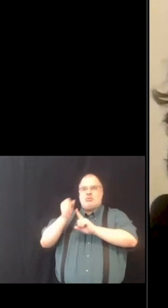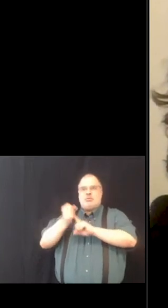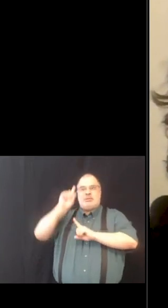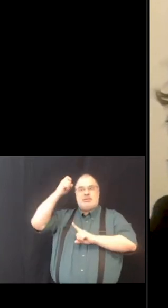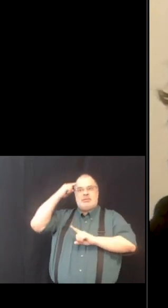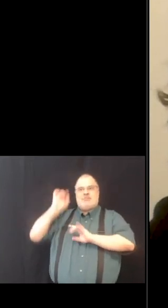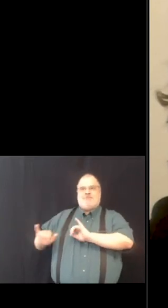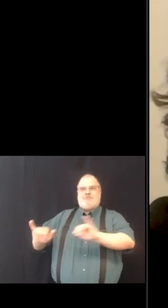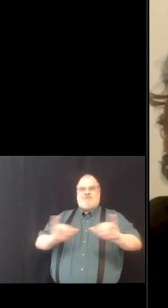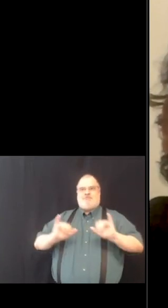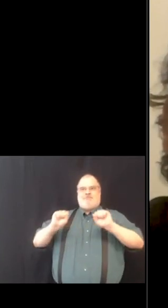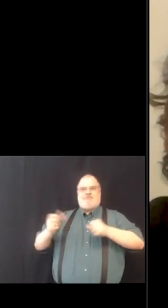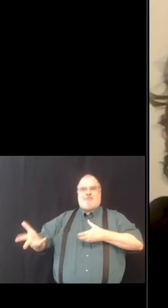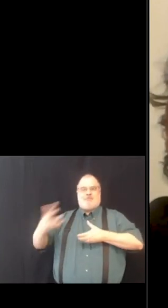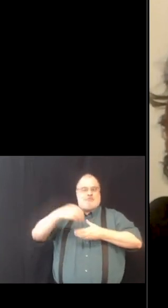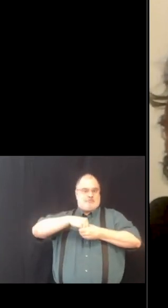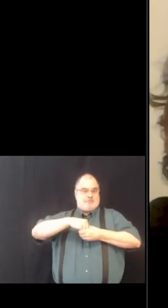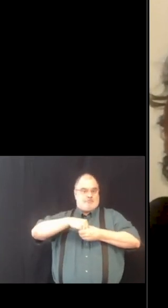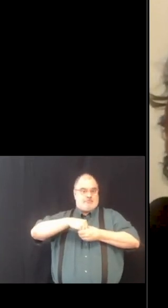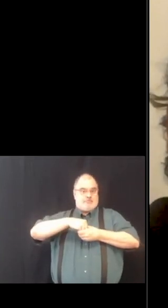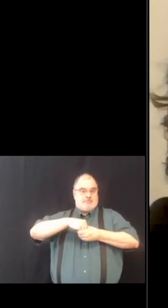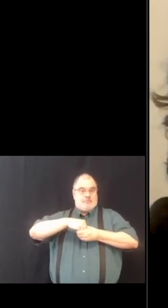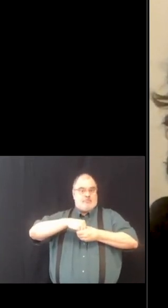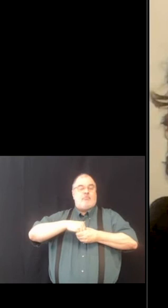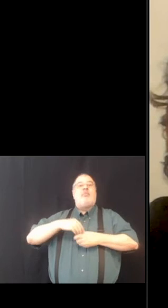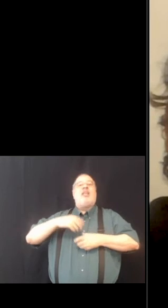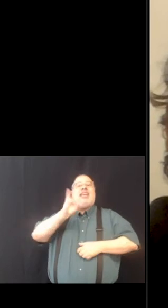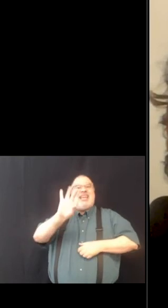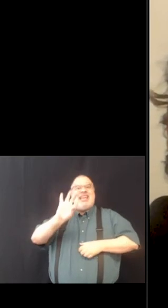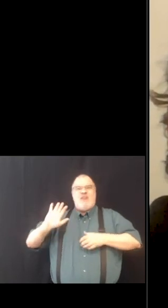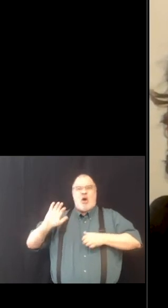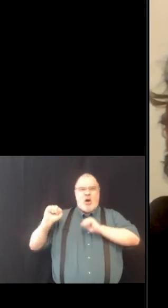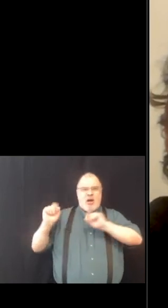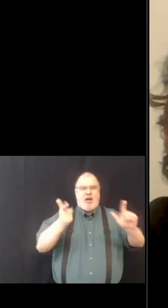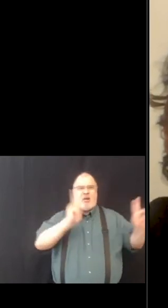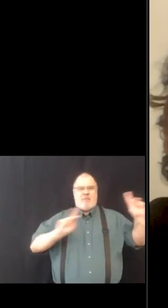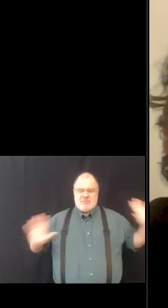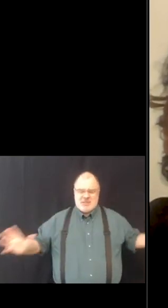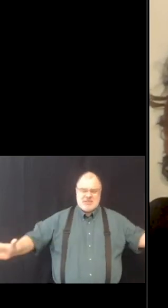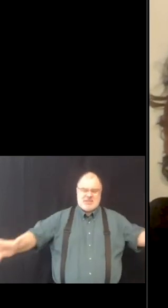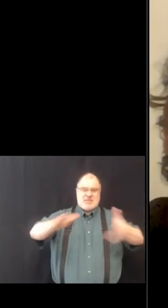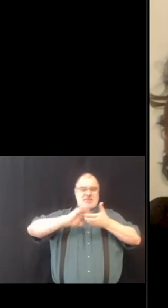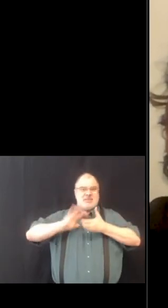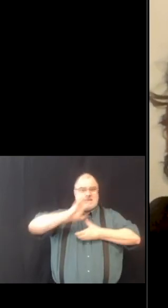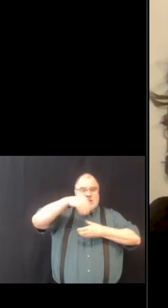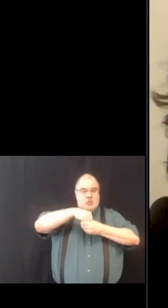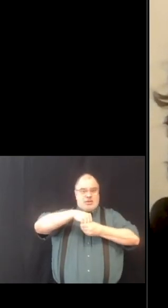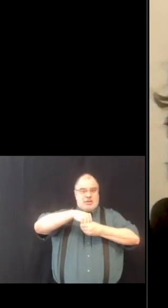be an example that when all people are included, we are stronger for it. Thank you again, and God bless.